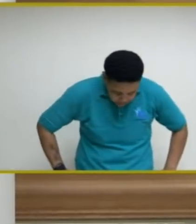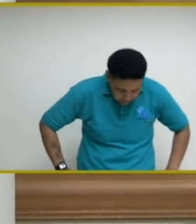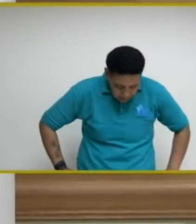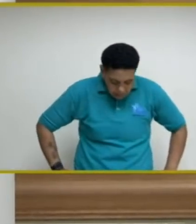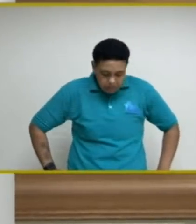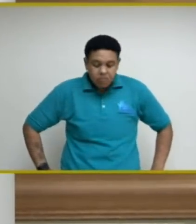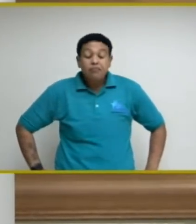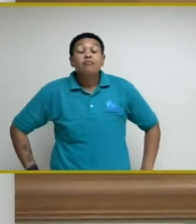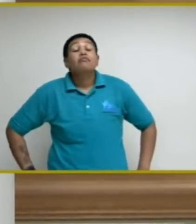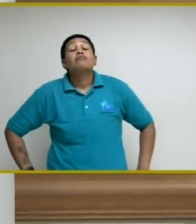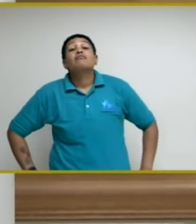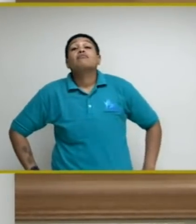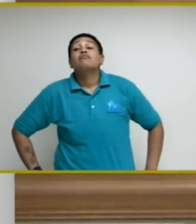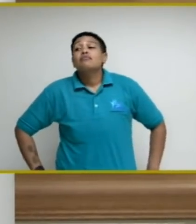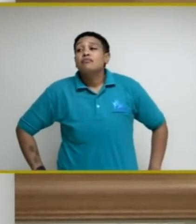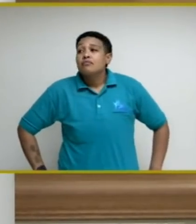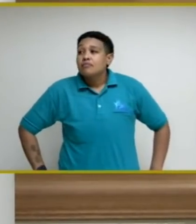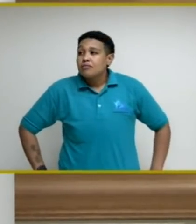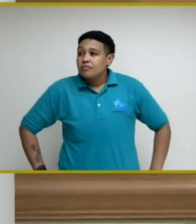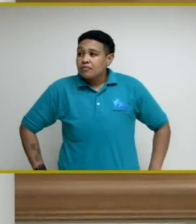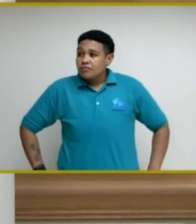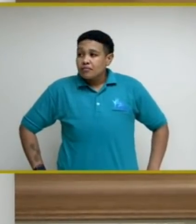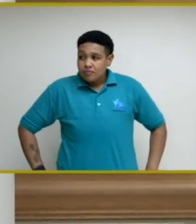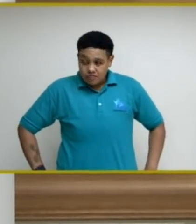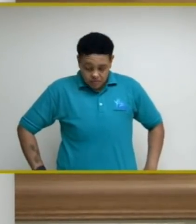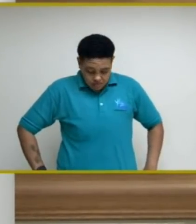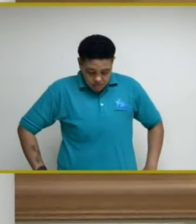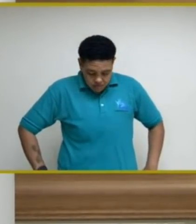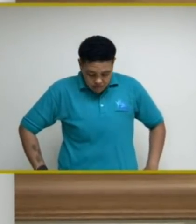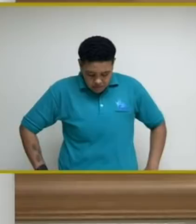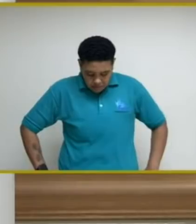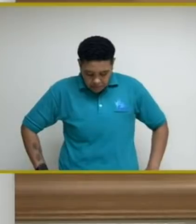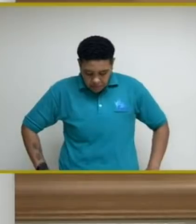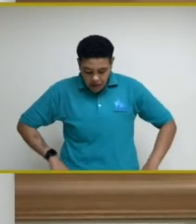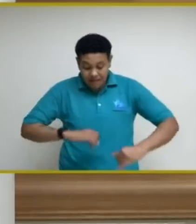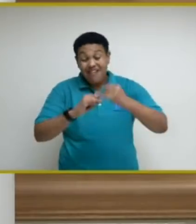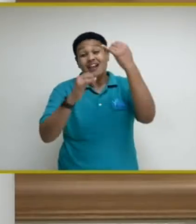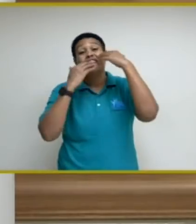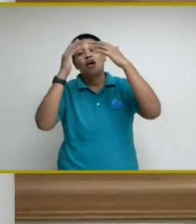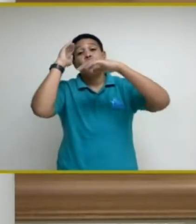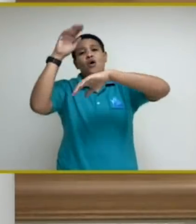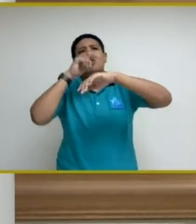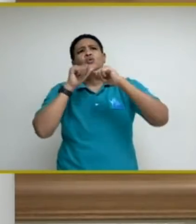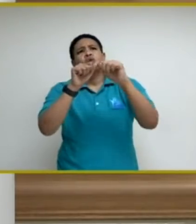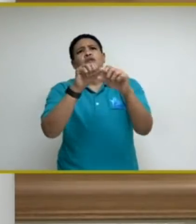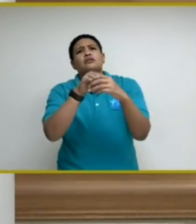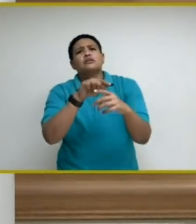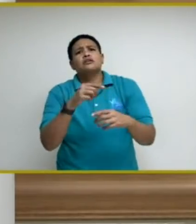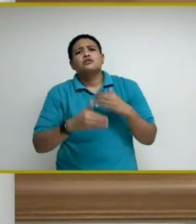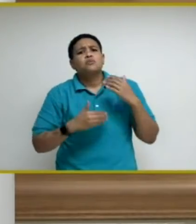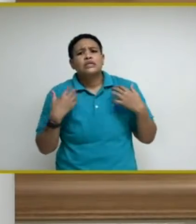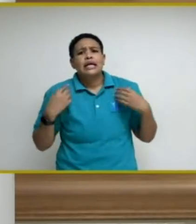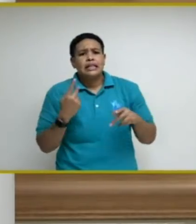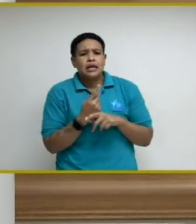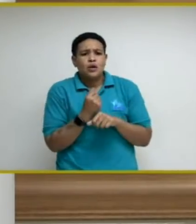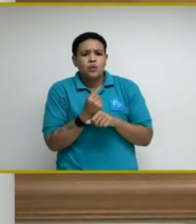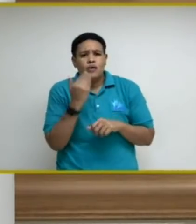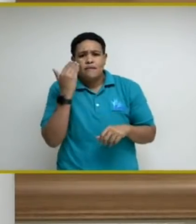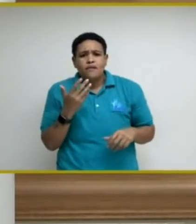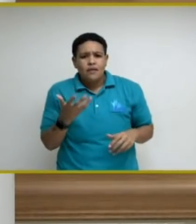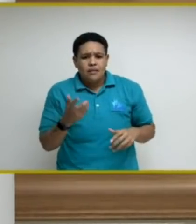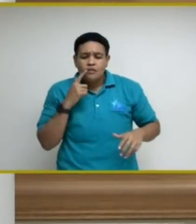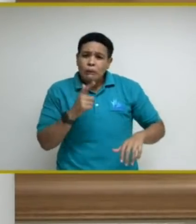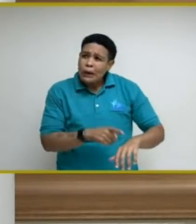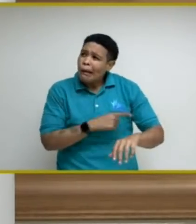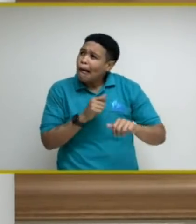continuously working on this process, our healthcare workers who are on the front line. It's been a long haul, and I know it's very challenging,